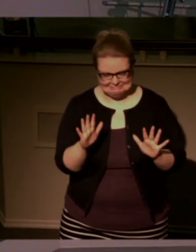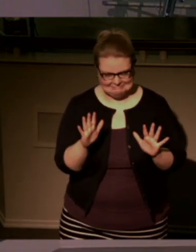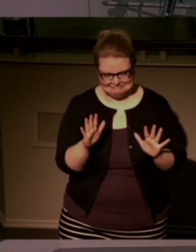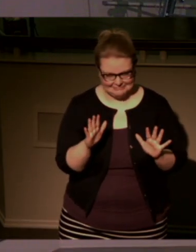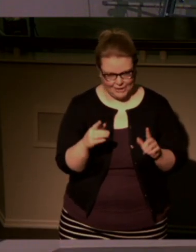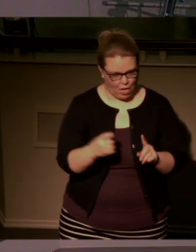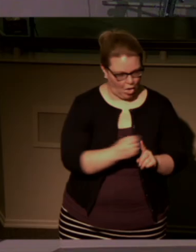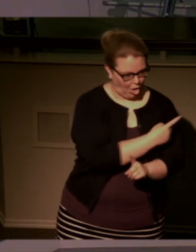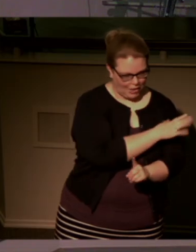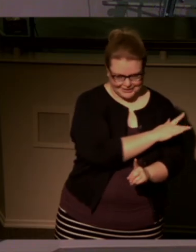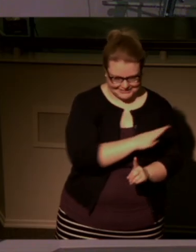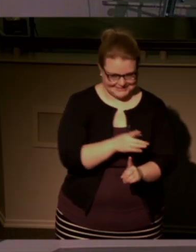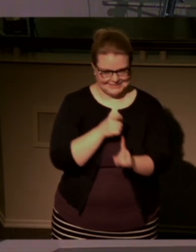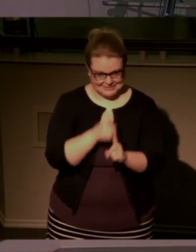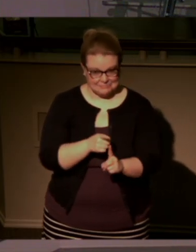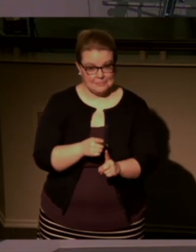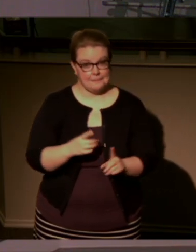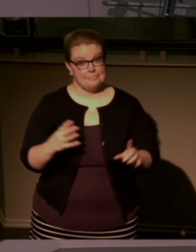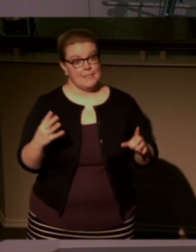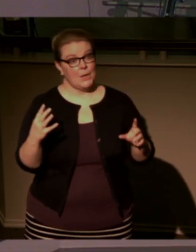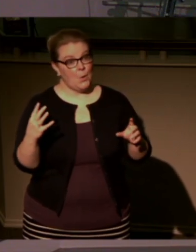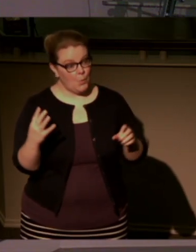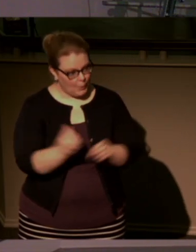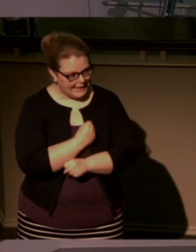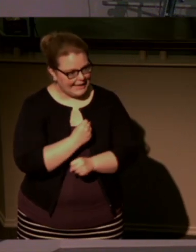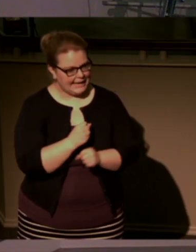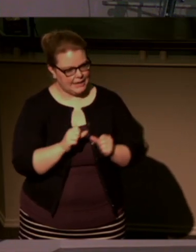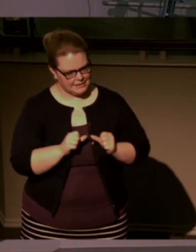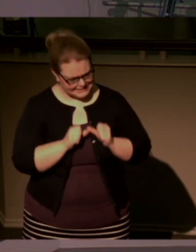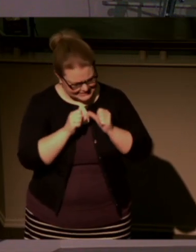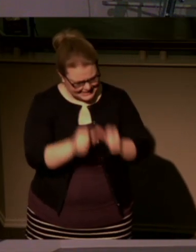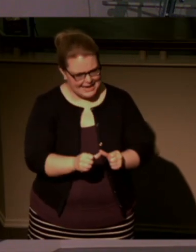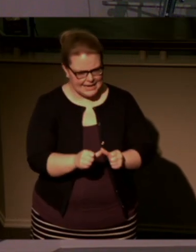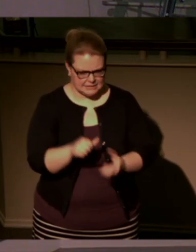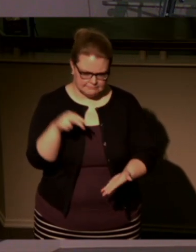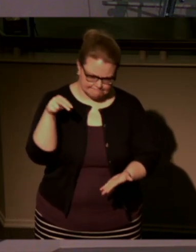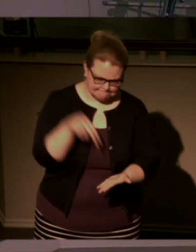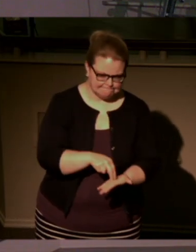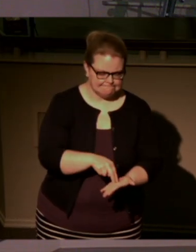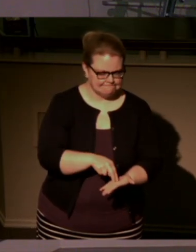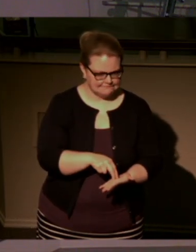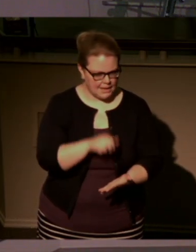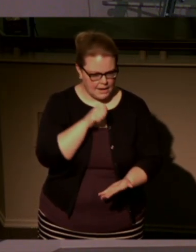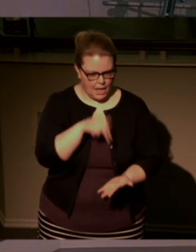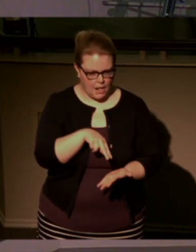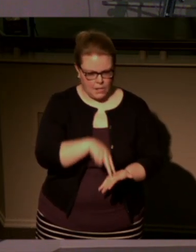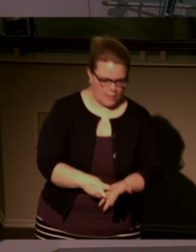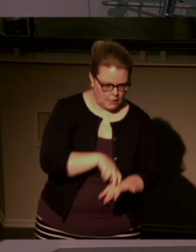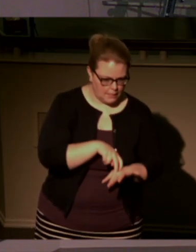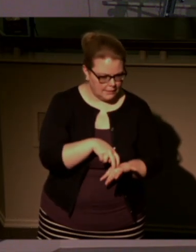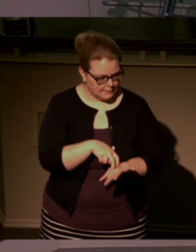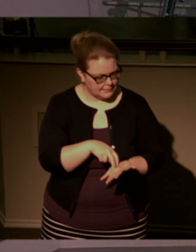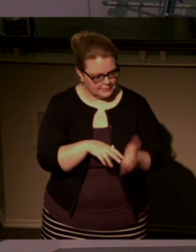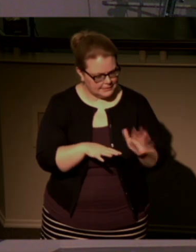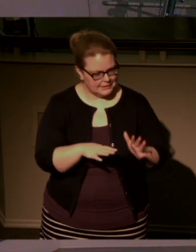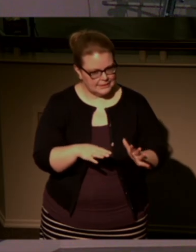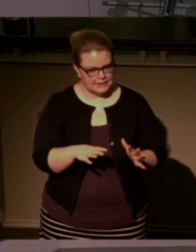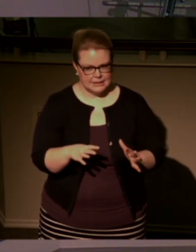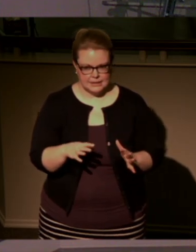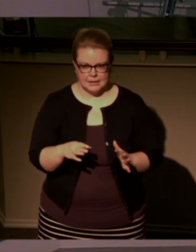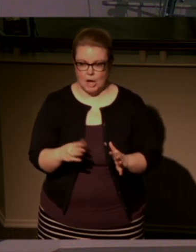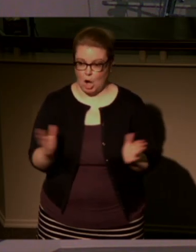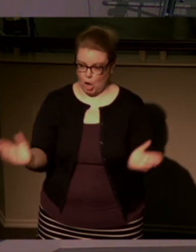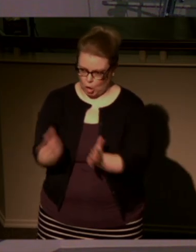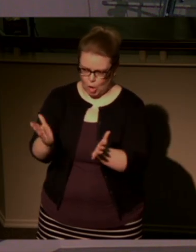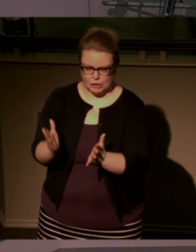stands firm in that trial. Winning stands firm in the trial. It receives encouragement,